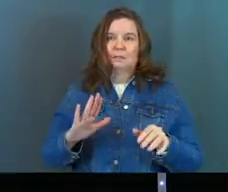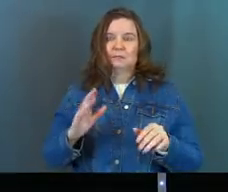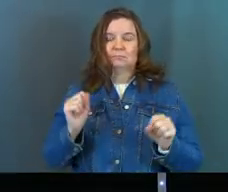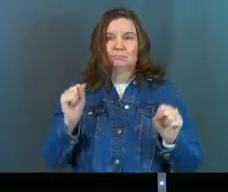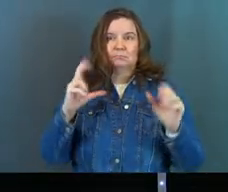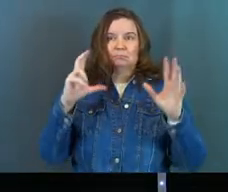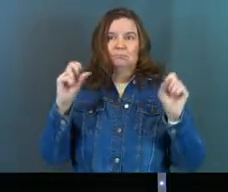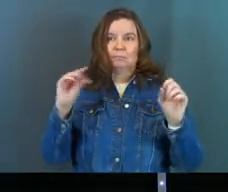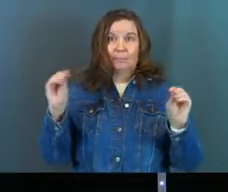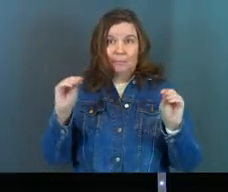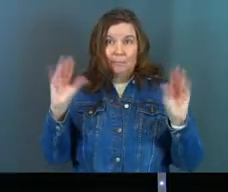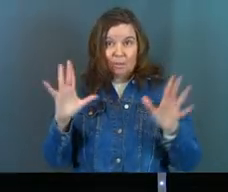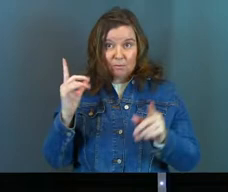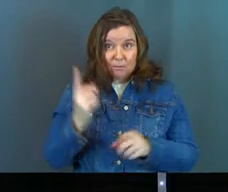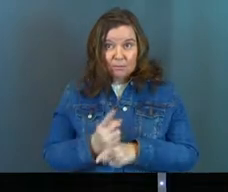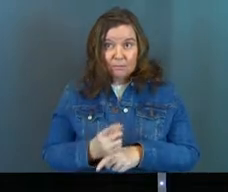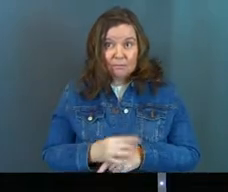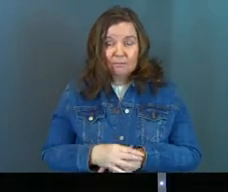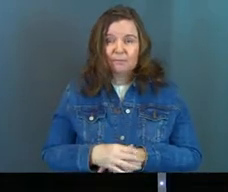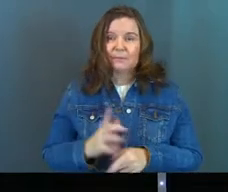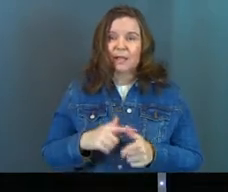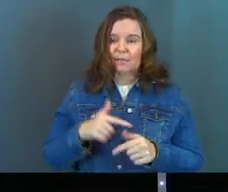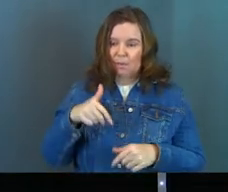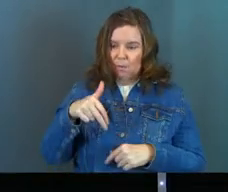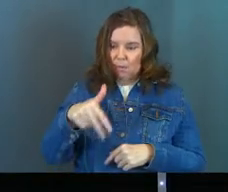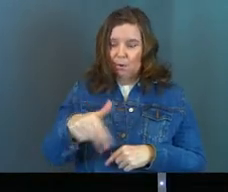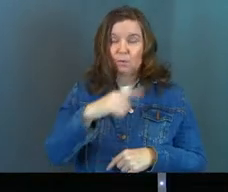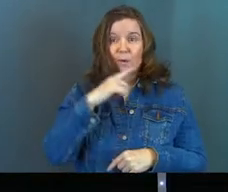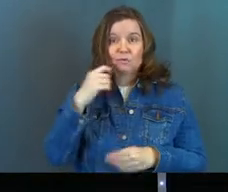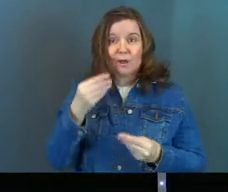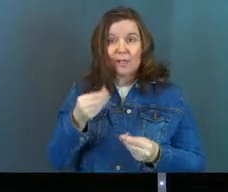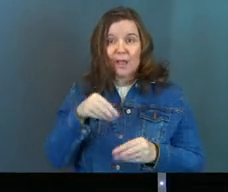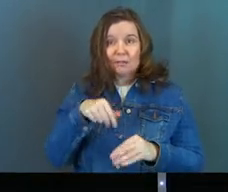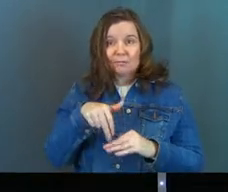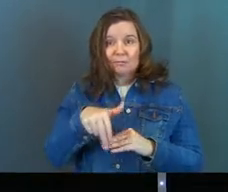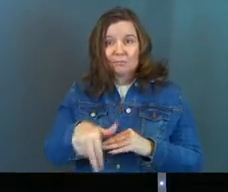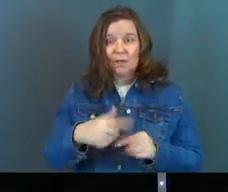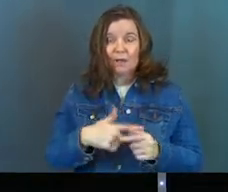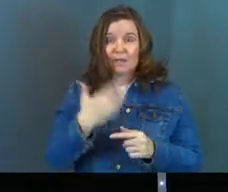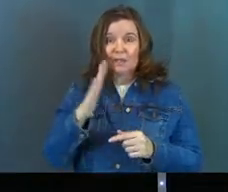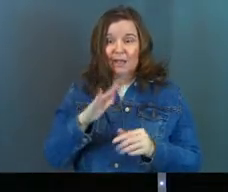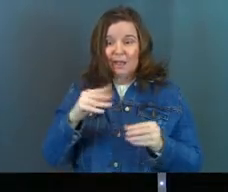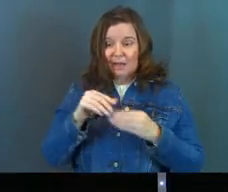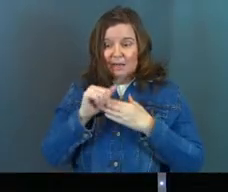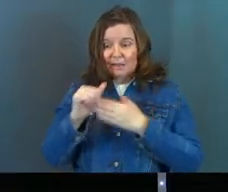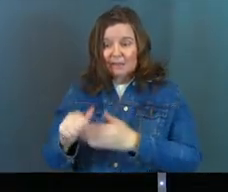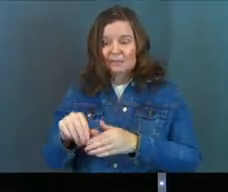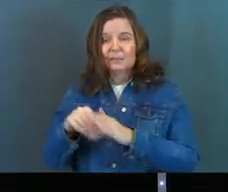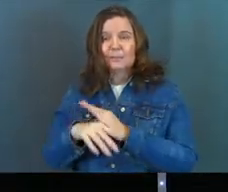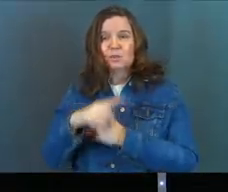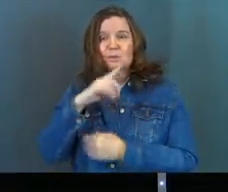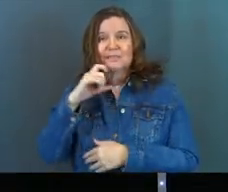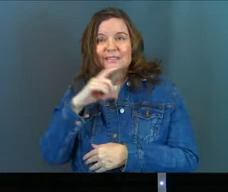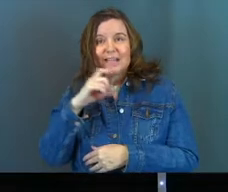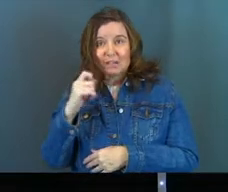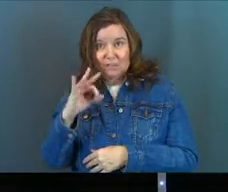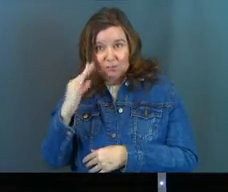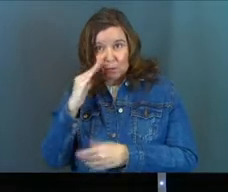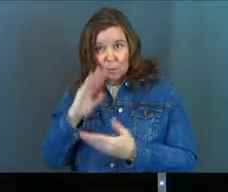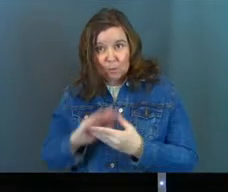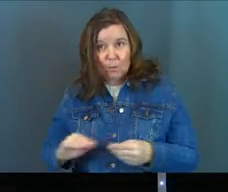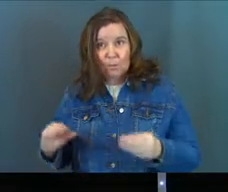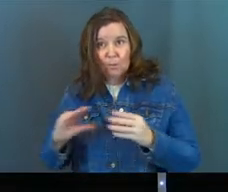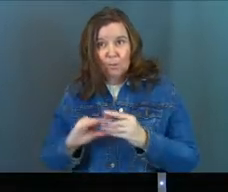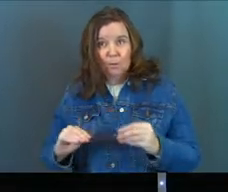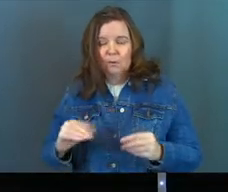universe-defying miracle, right? And they walk through on dry land. And then God leads them into the desert, if you know the